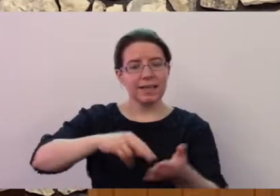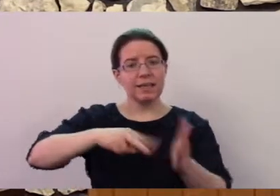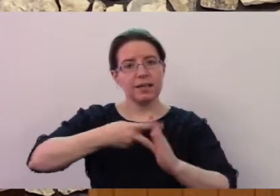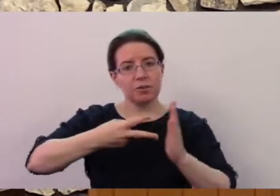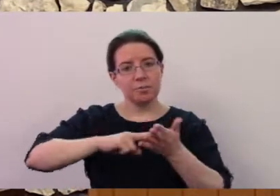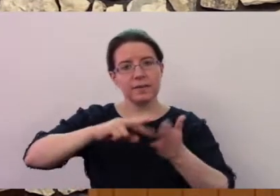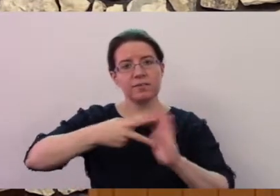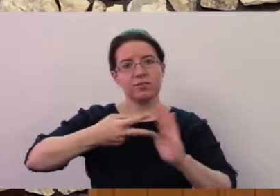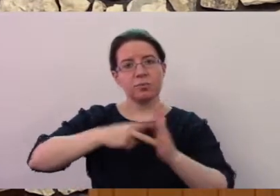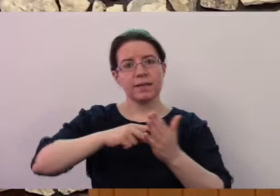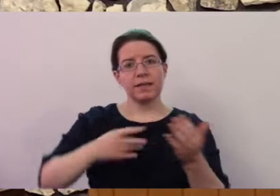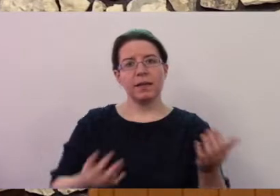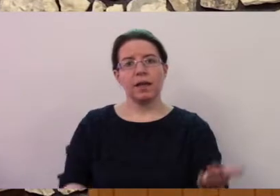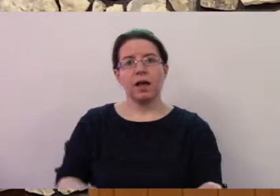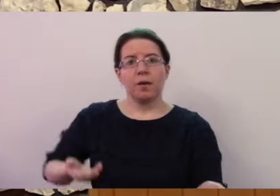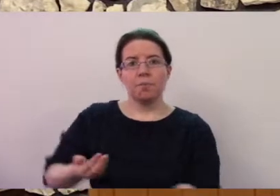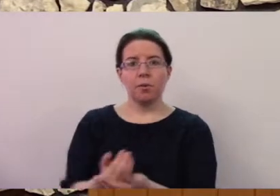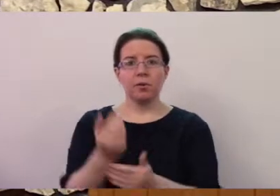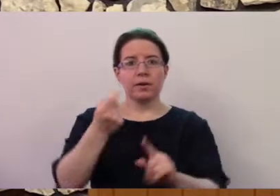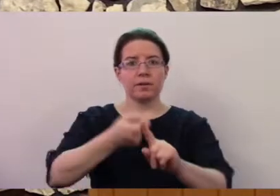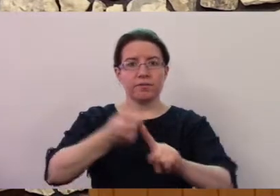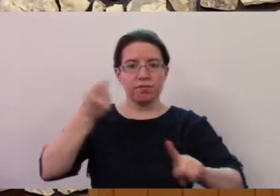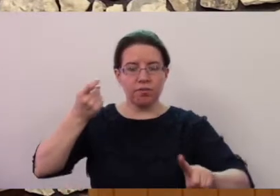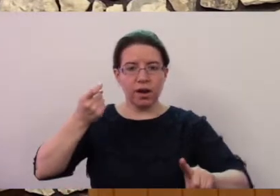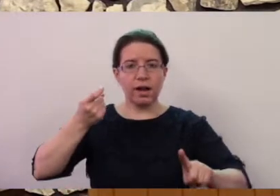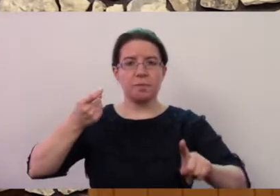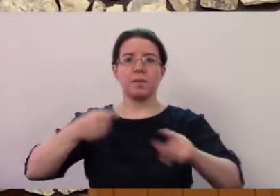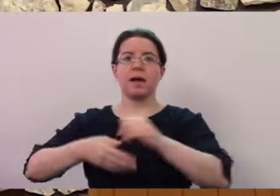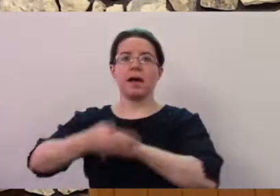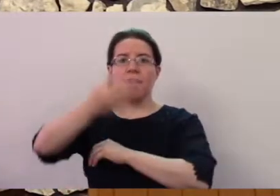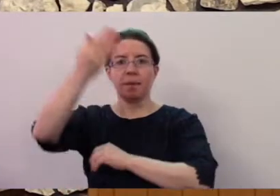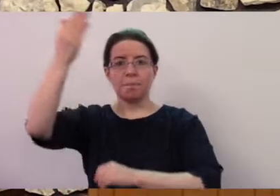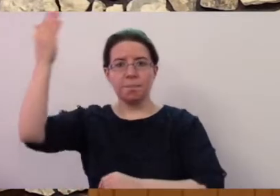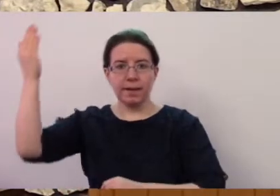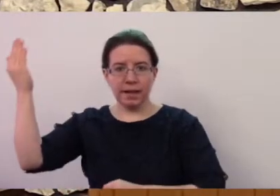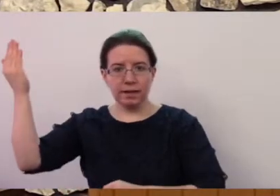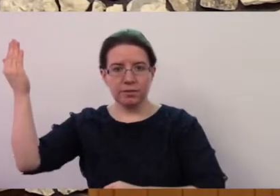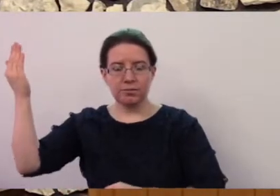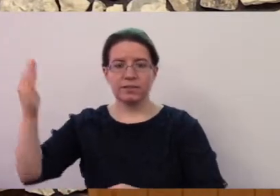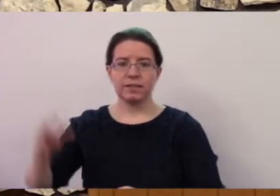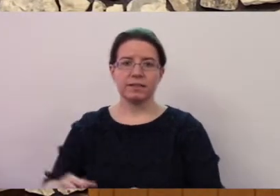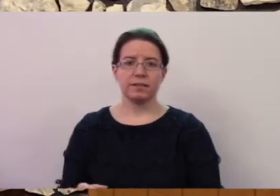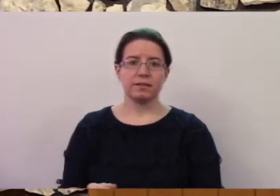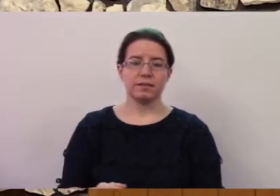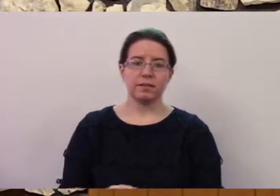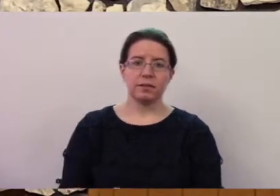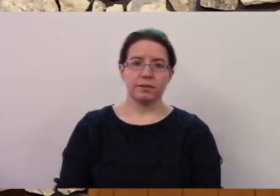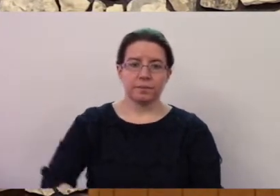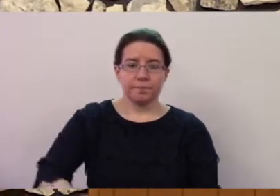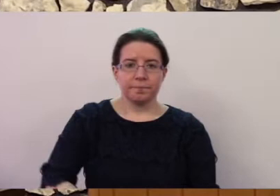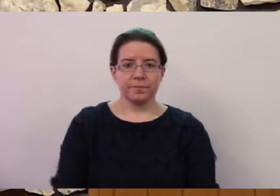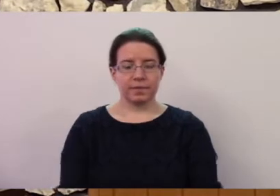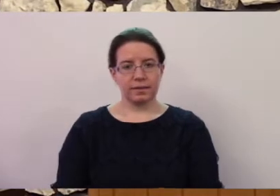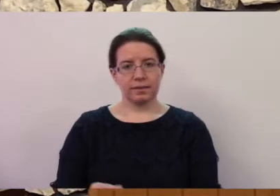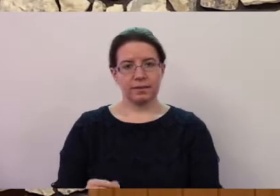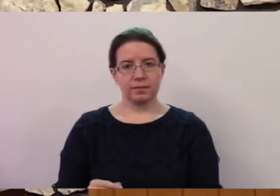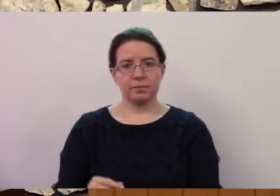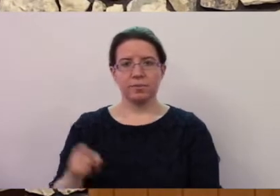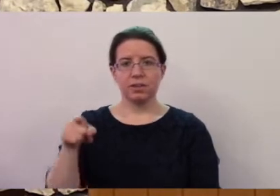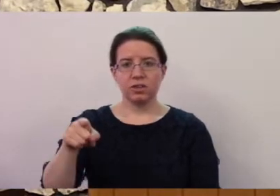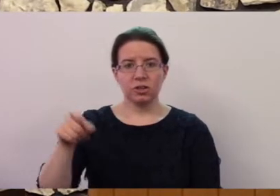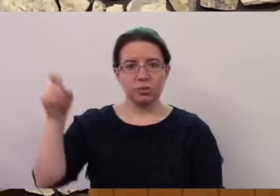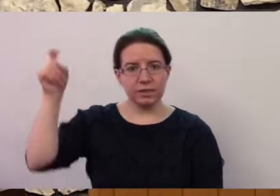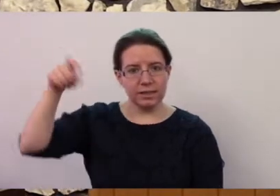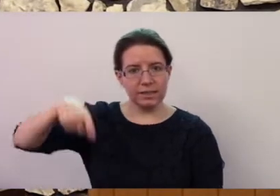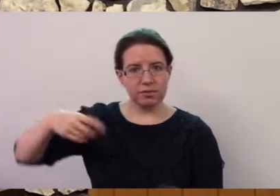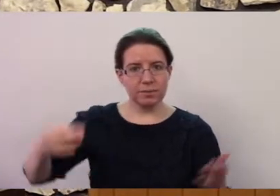to be born from above. Born from above. You need to, you've had a natural birth, Nicodemus, or whoever you are out there,